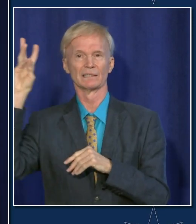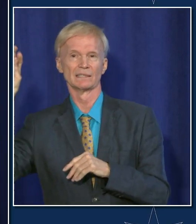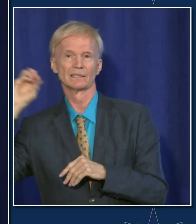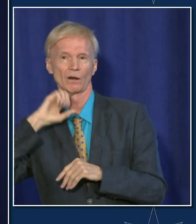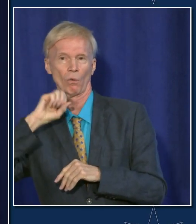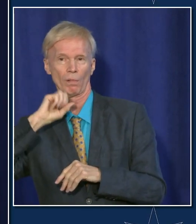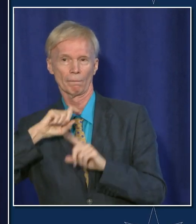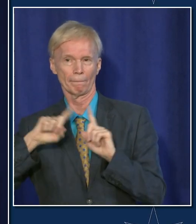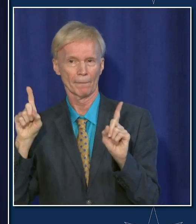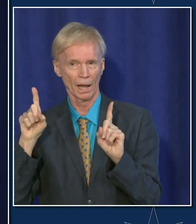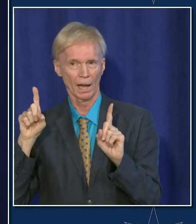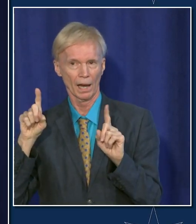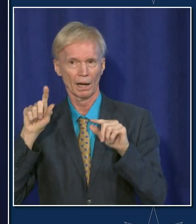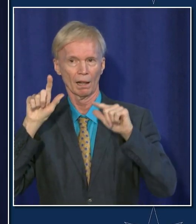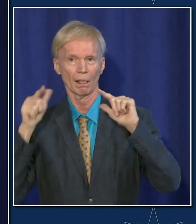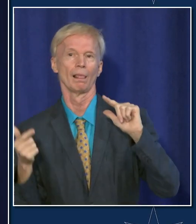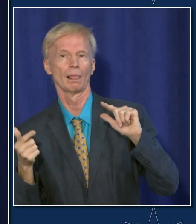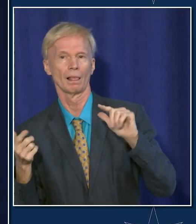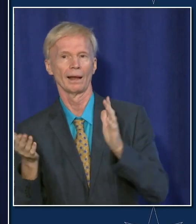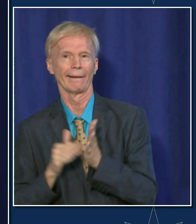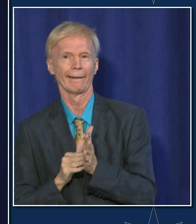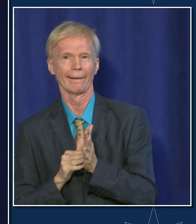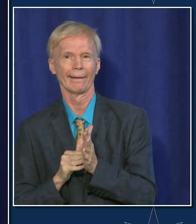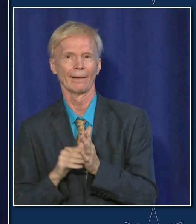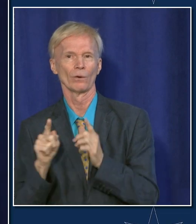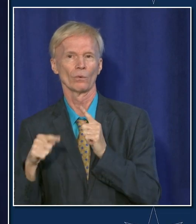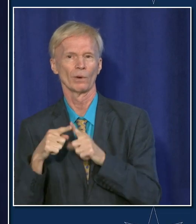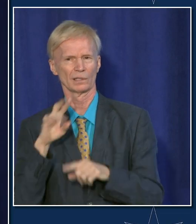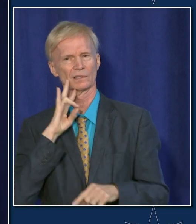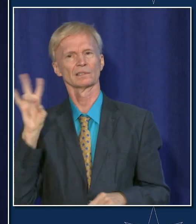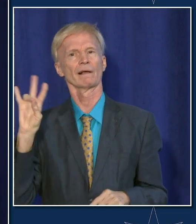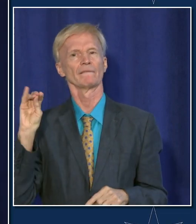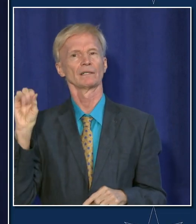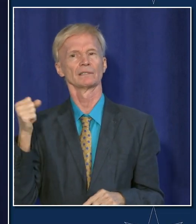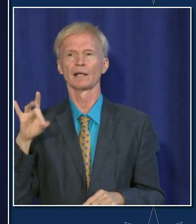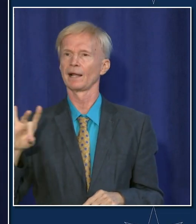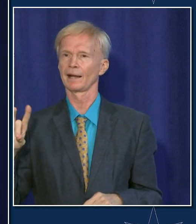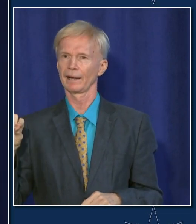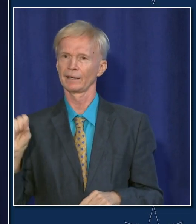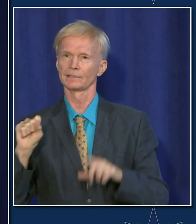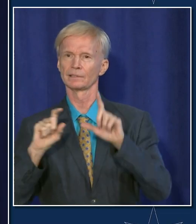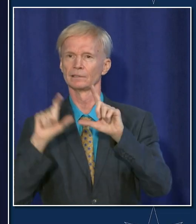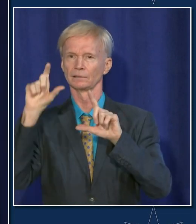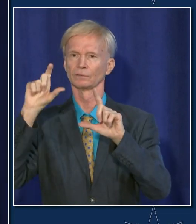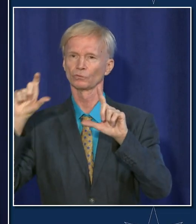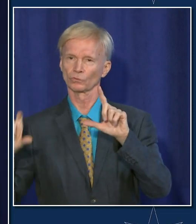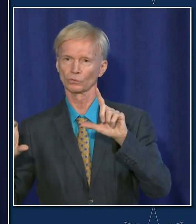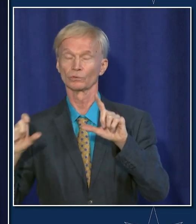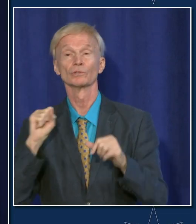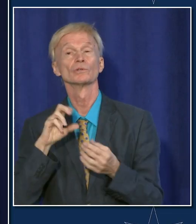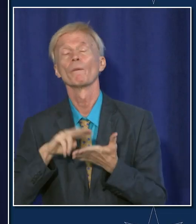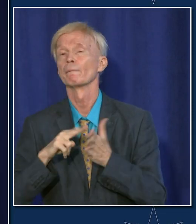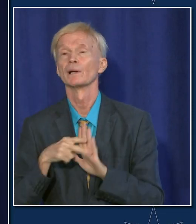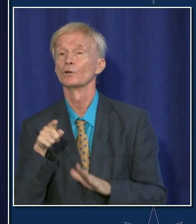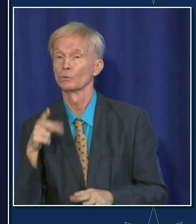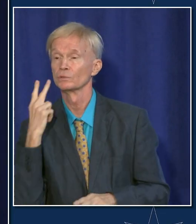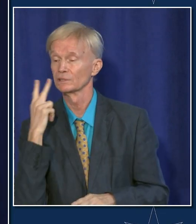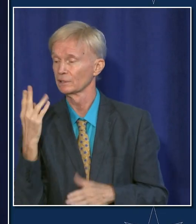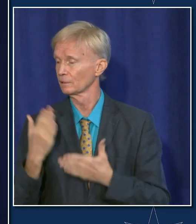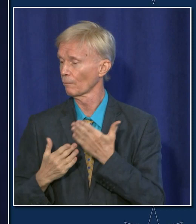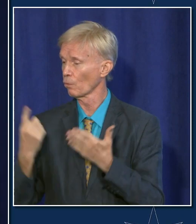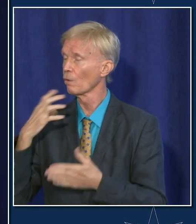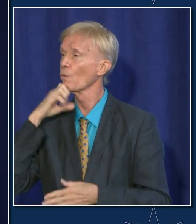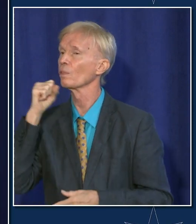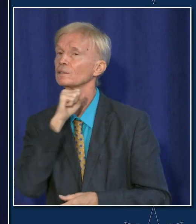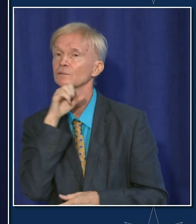But unfortunately, we see it fall off a little bit again when you look at folks in their 70s and their 80s. So especially if you know somebody who's older,